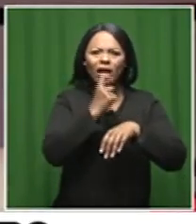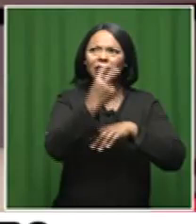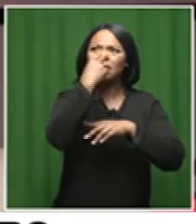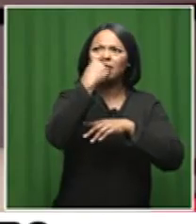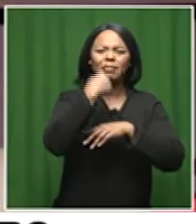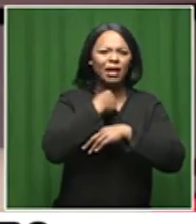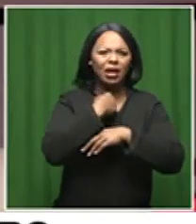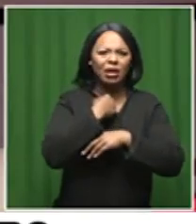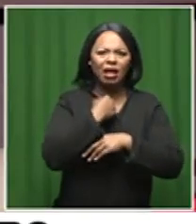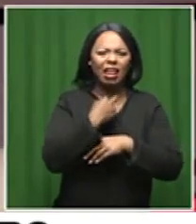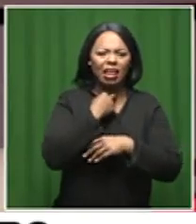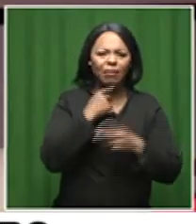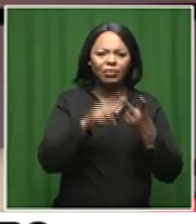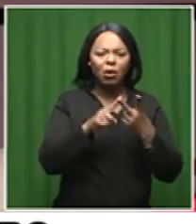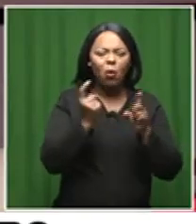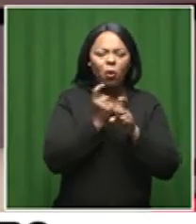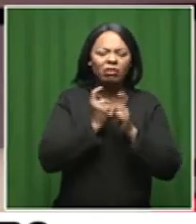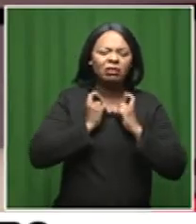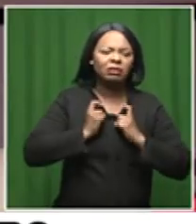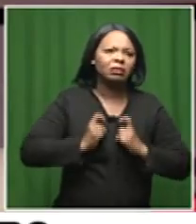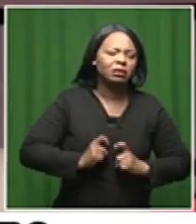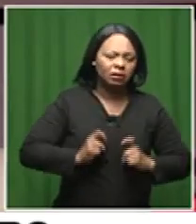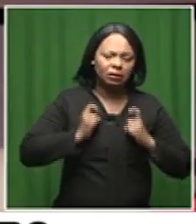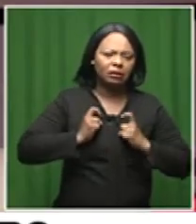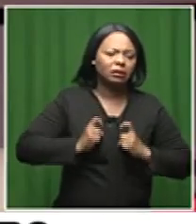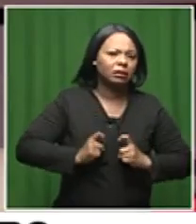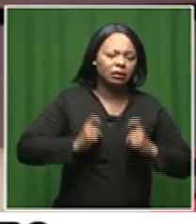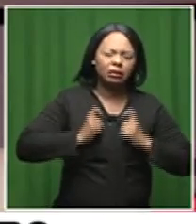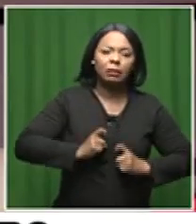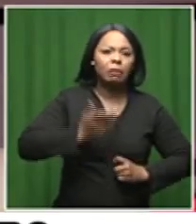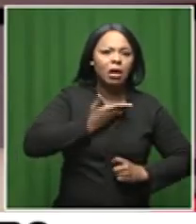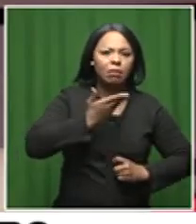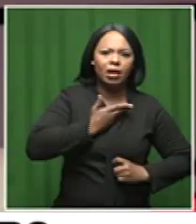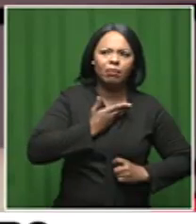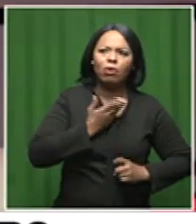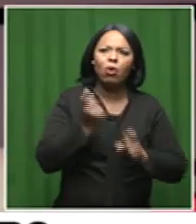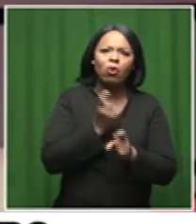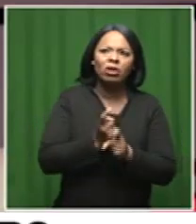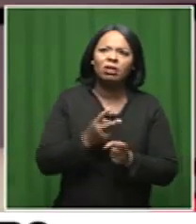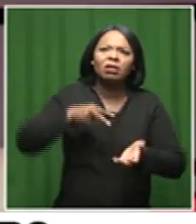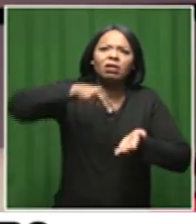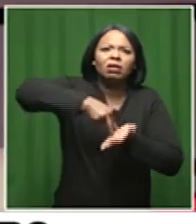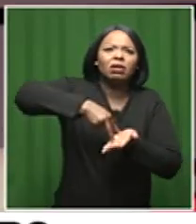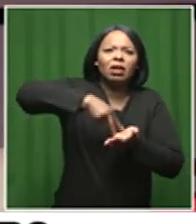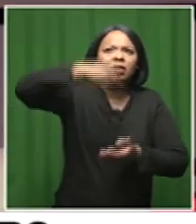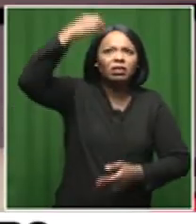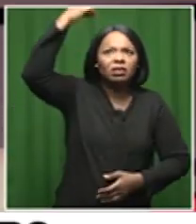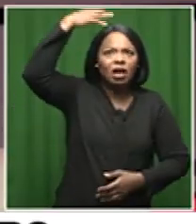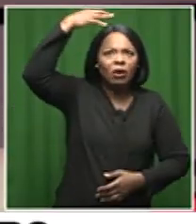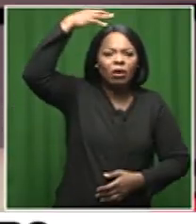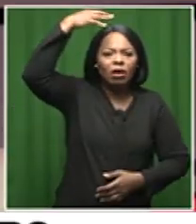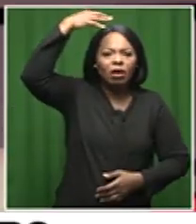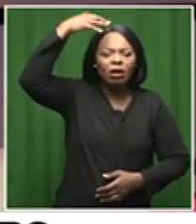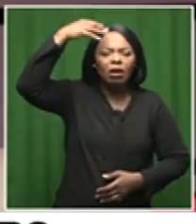thing was extreme fatigue. Okay. It was a fatigue that you cannot describe to anyone. You stand in the shower, and